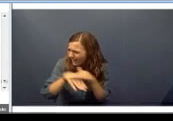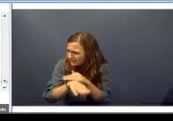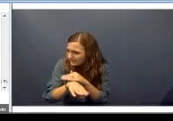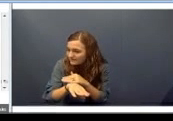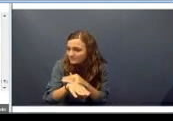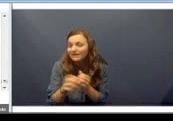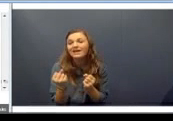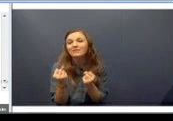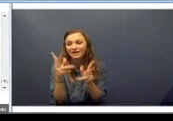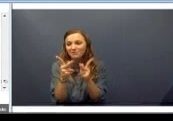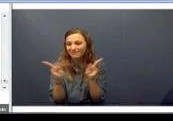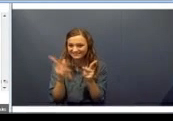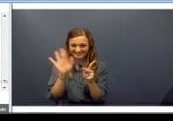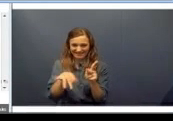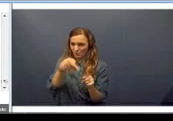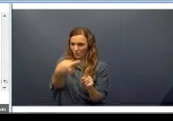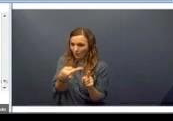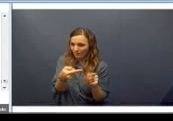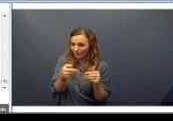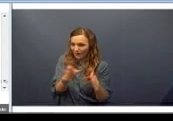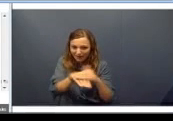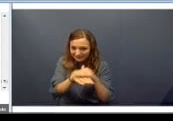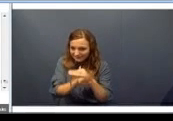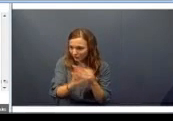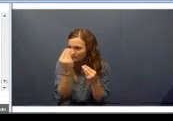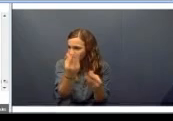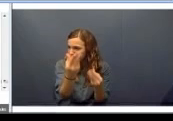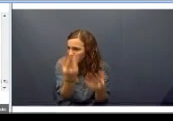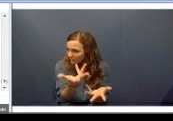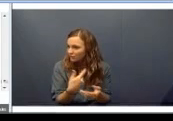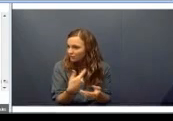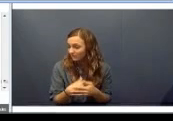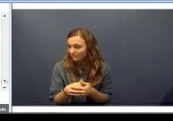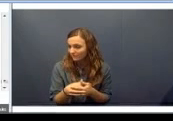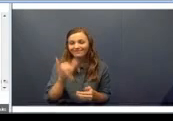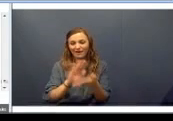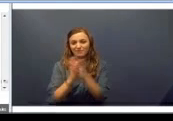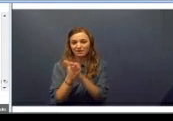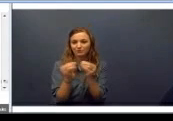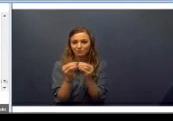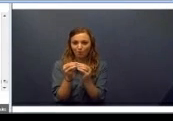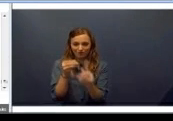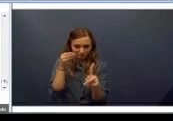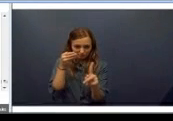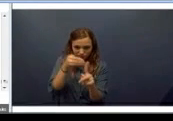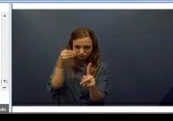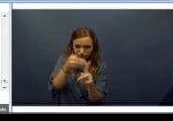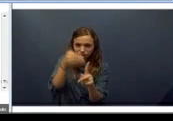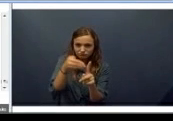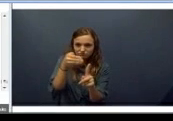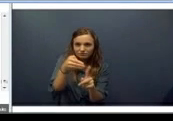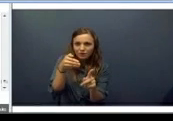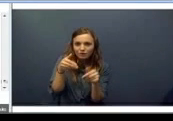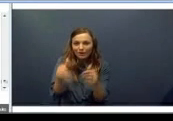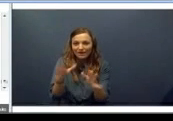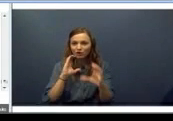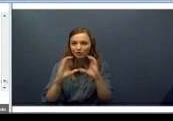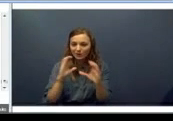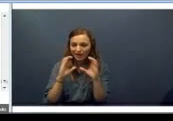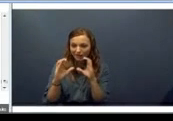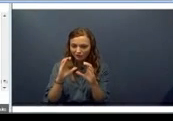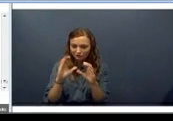their website. And in many places, that's the only way to get information. So as that becomes more of a